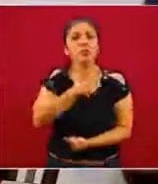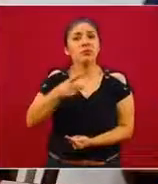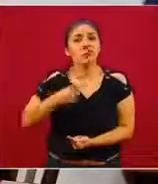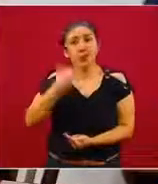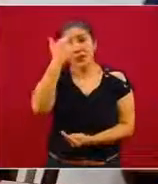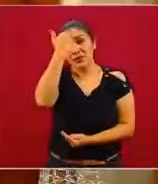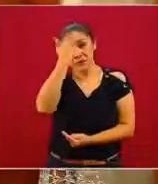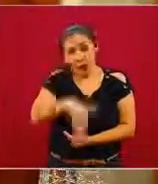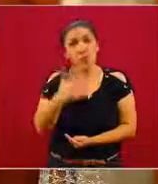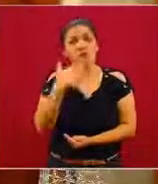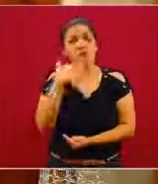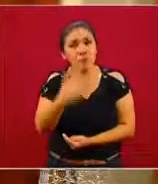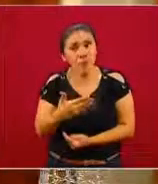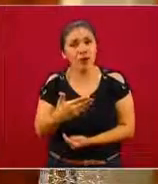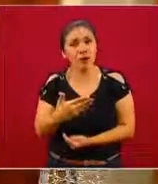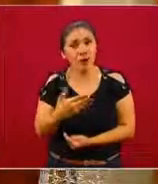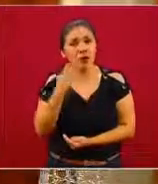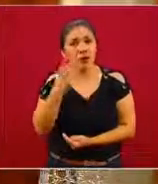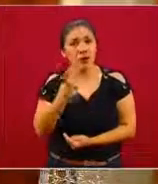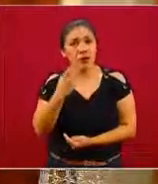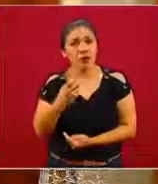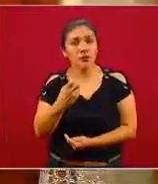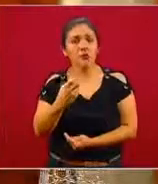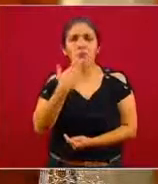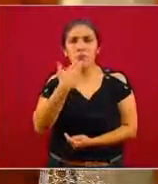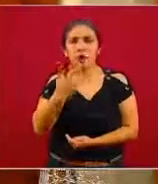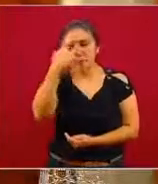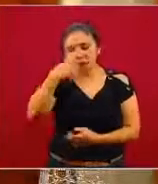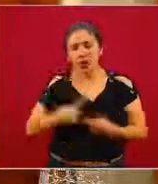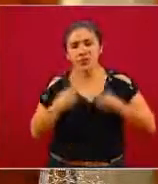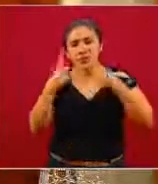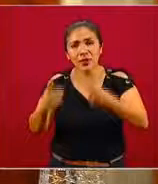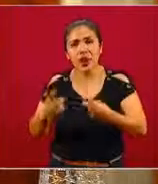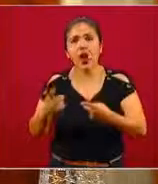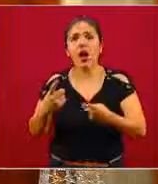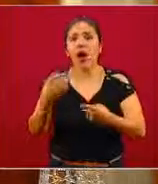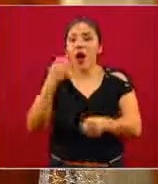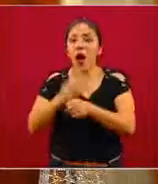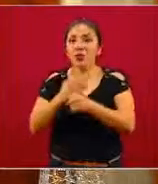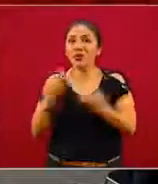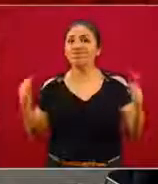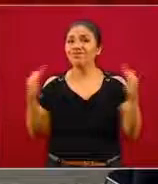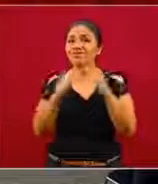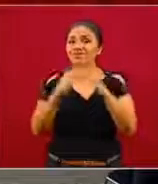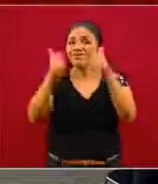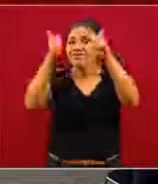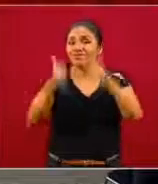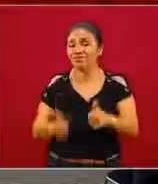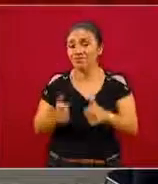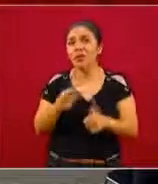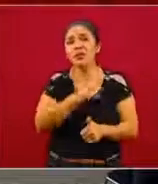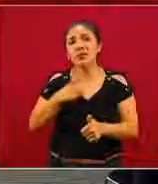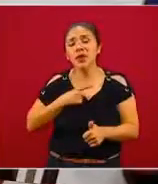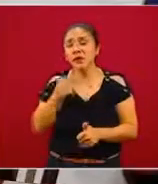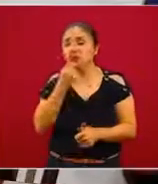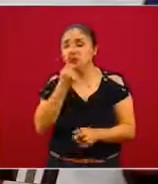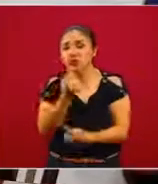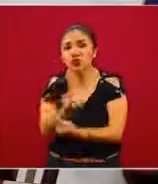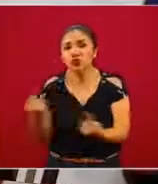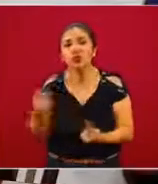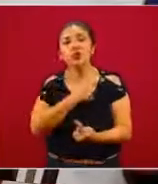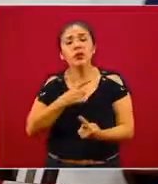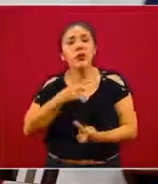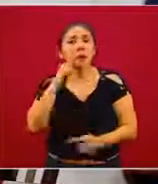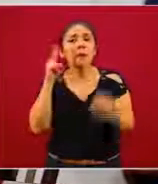phase, they must also be able to guarantee access for their